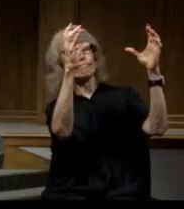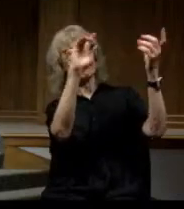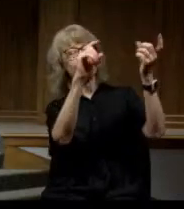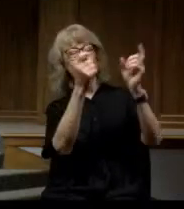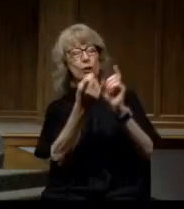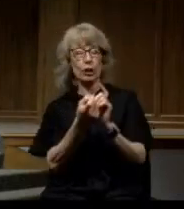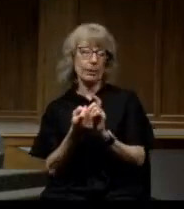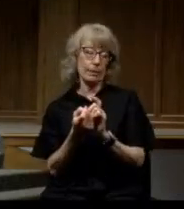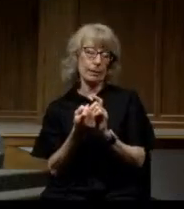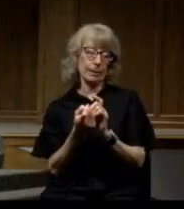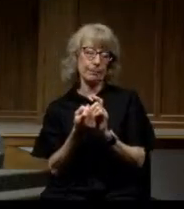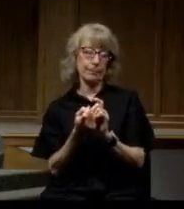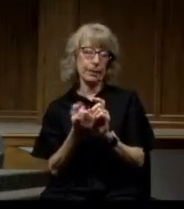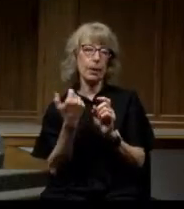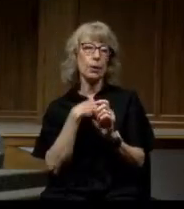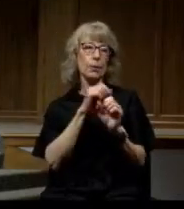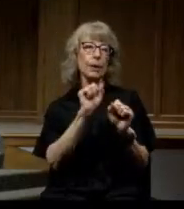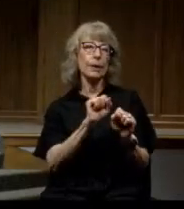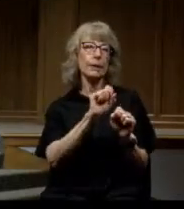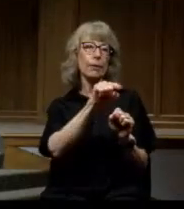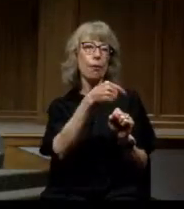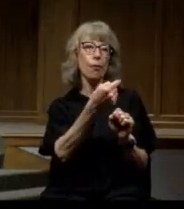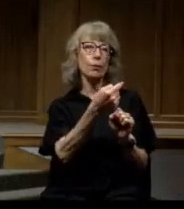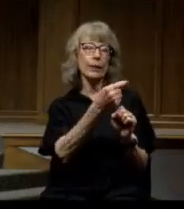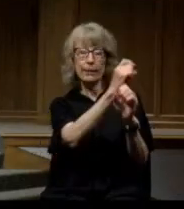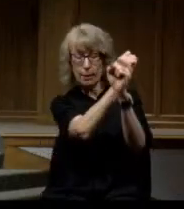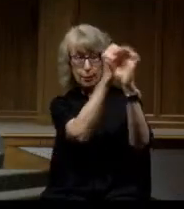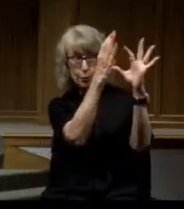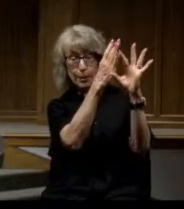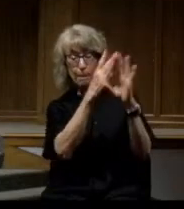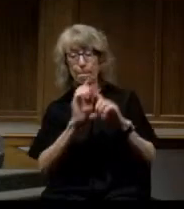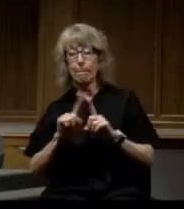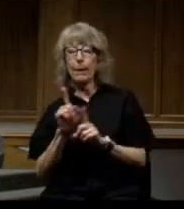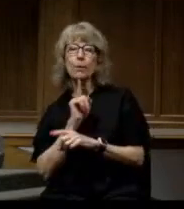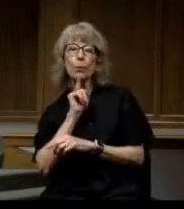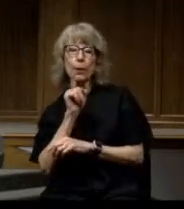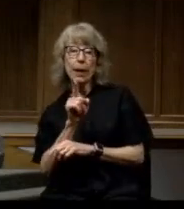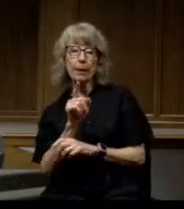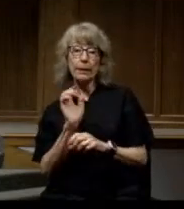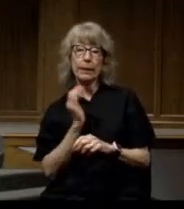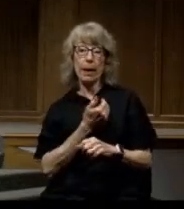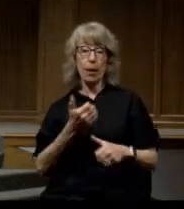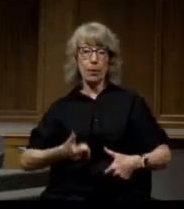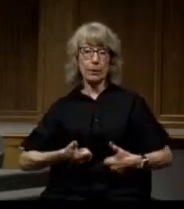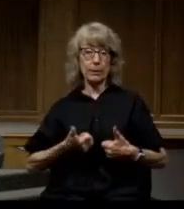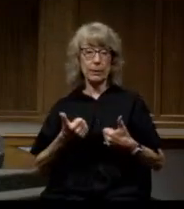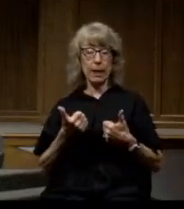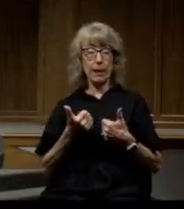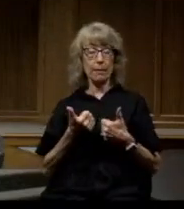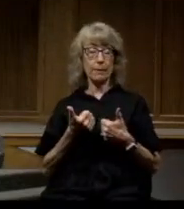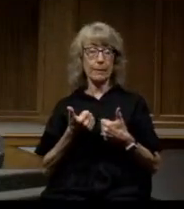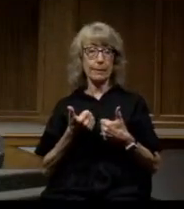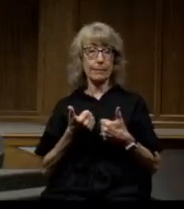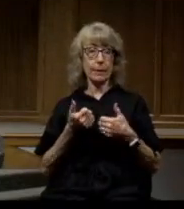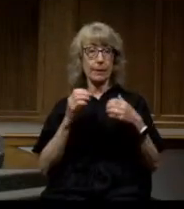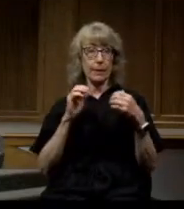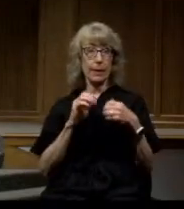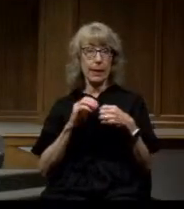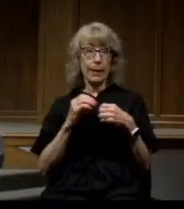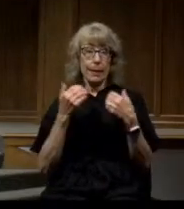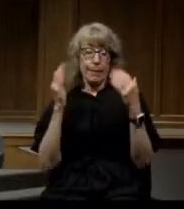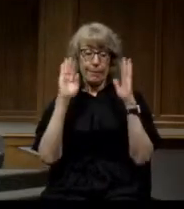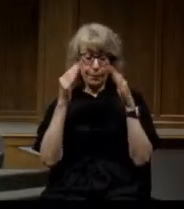gravity only in our dreams, because in reality, our lives come down to this singular person, this